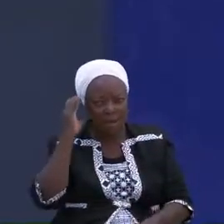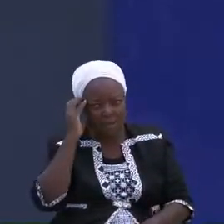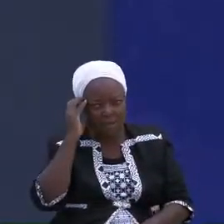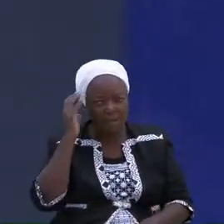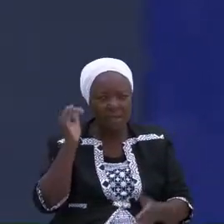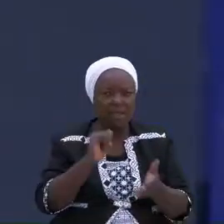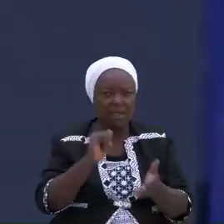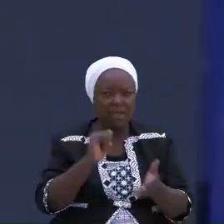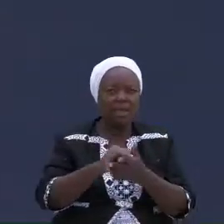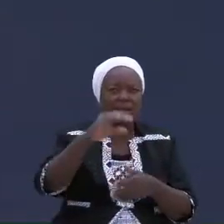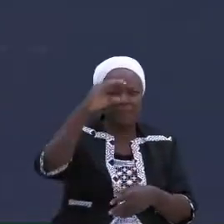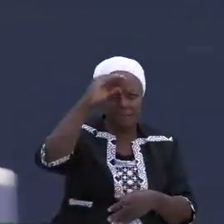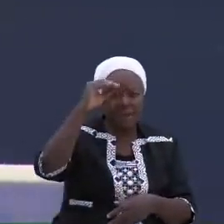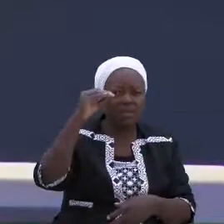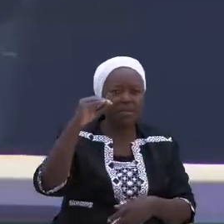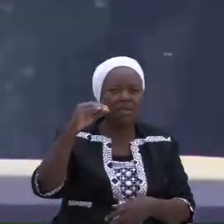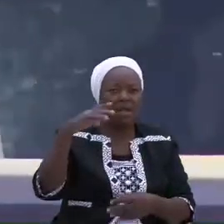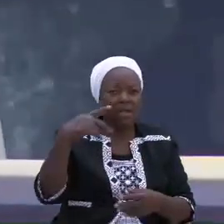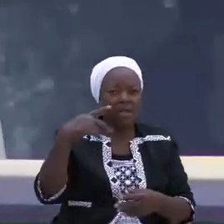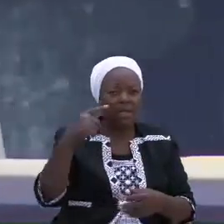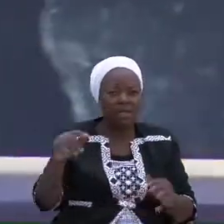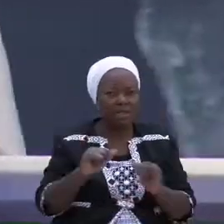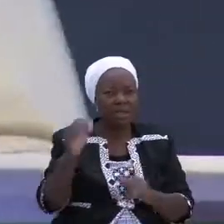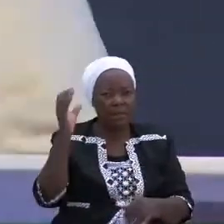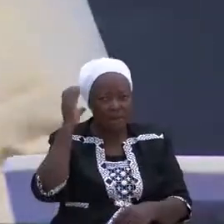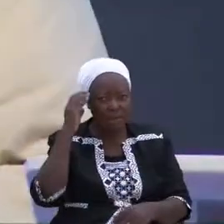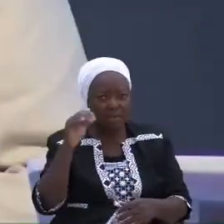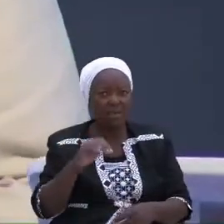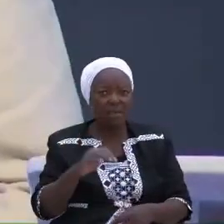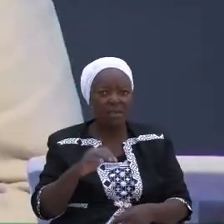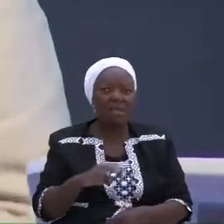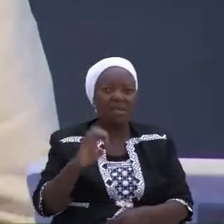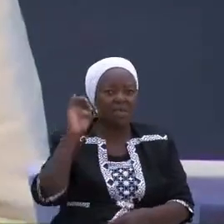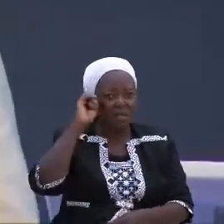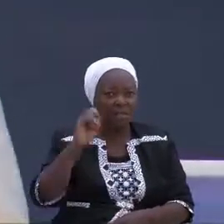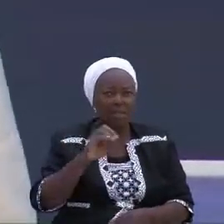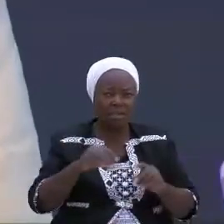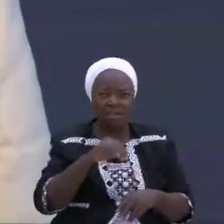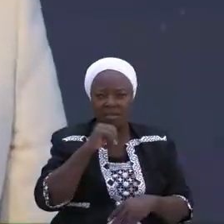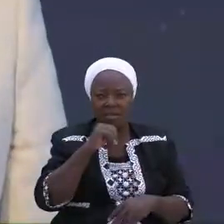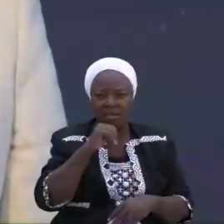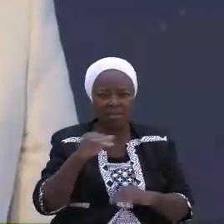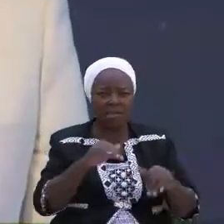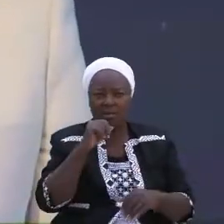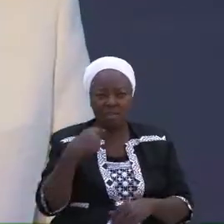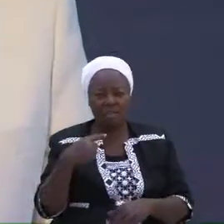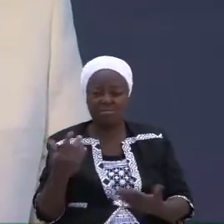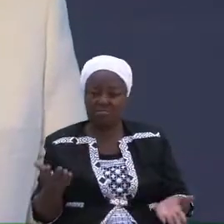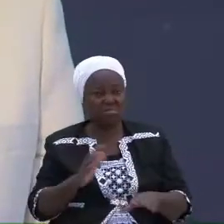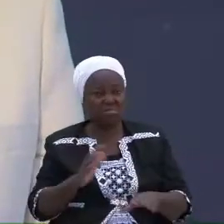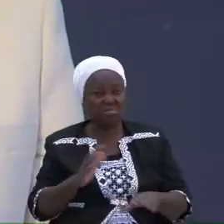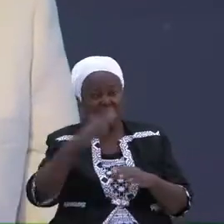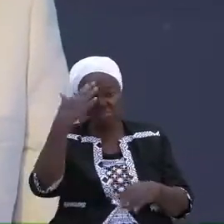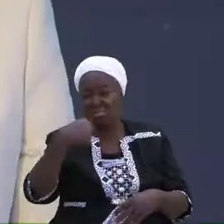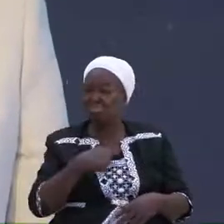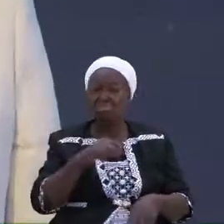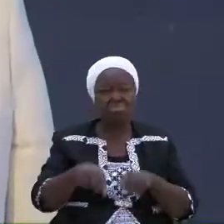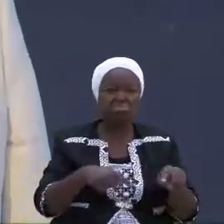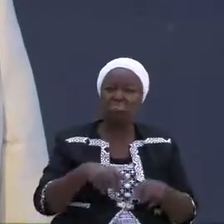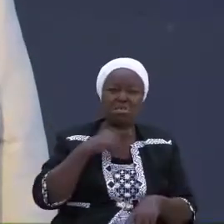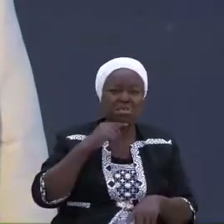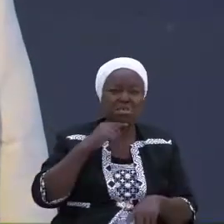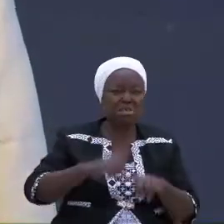see i mean crippled what the use of hearing the word of god the same impotent man